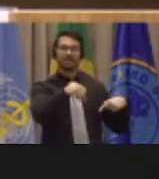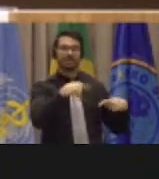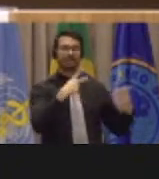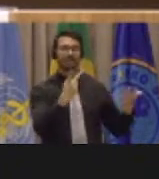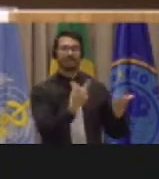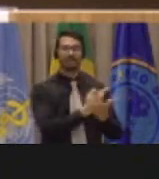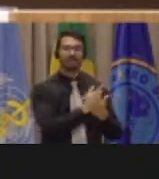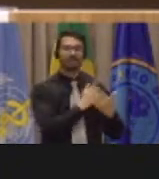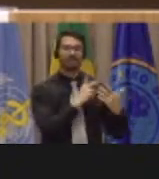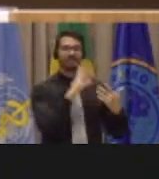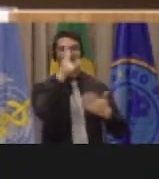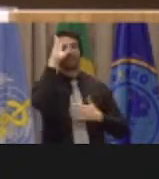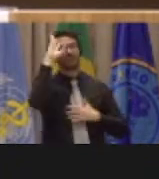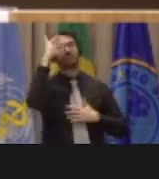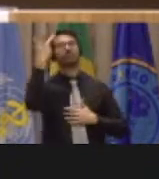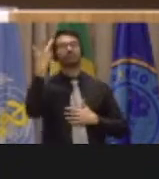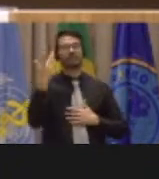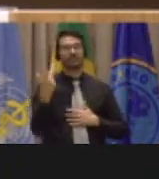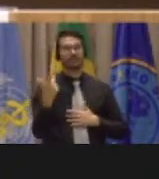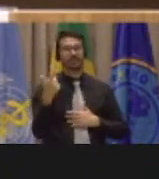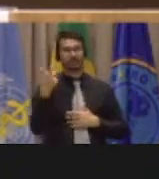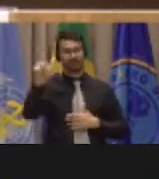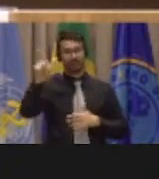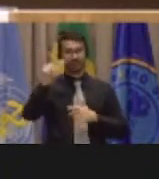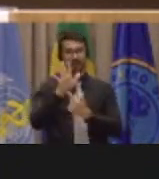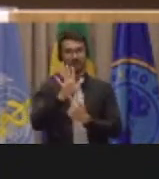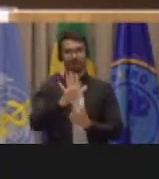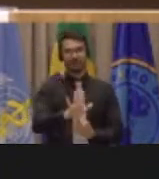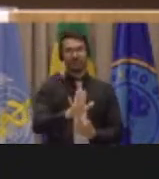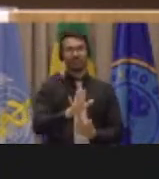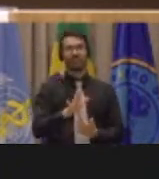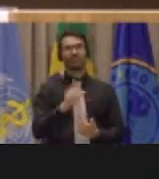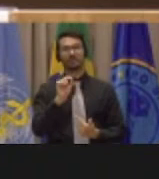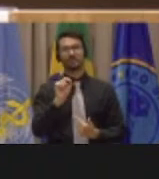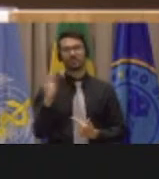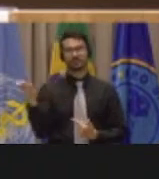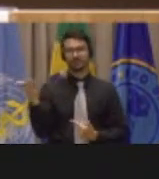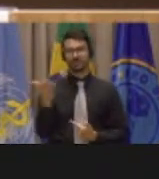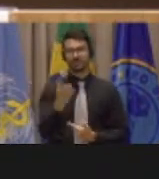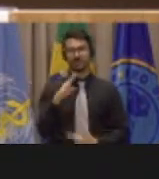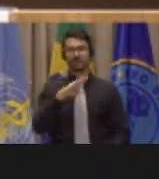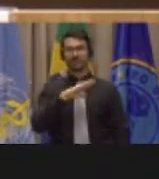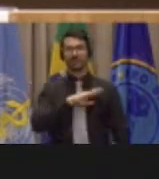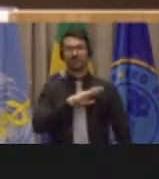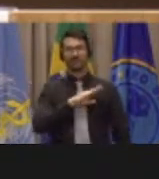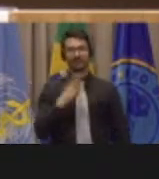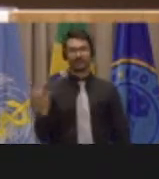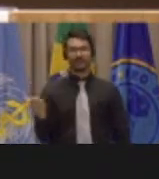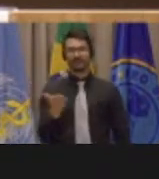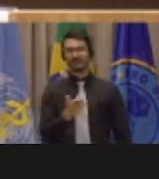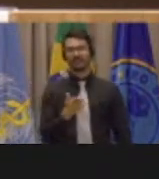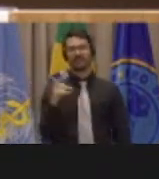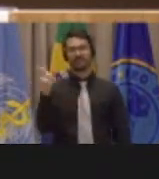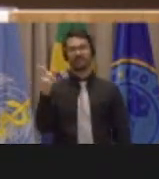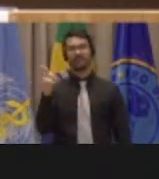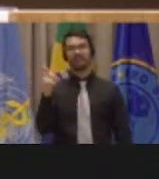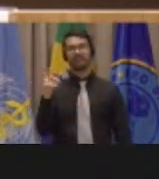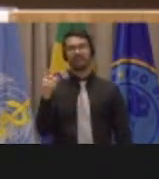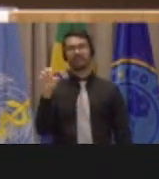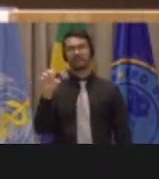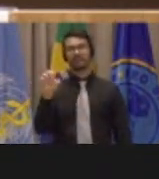structure is the challenge that we have. And the following presentation, it's the team from